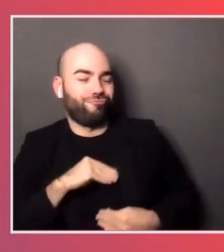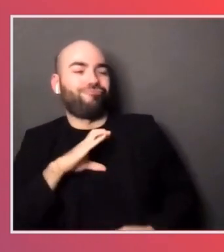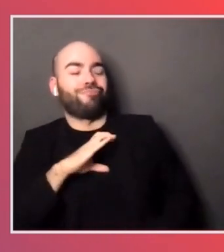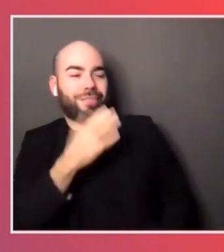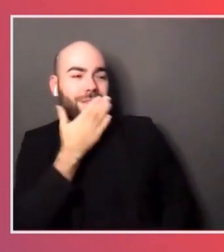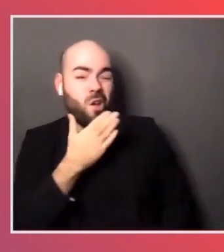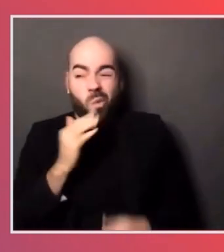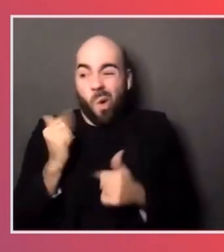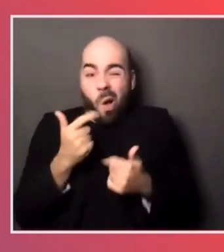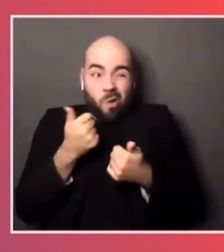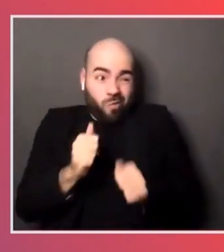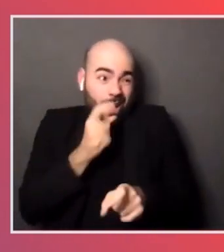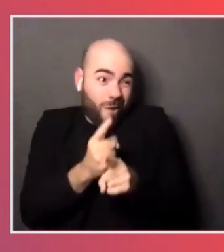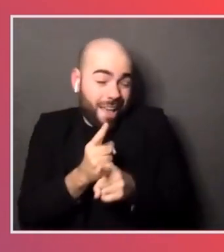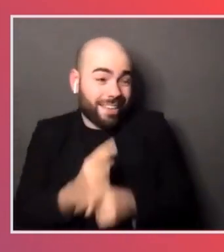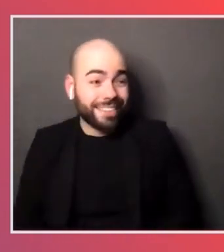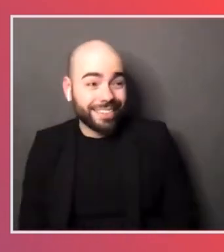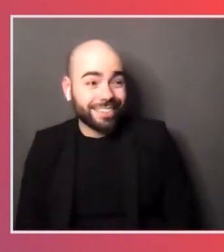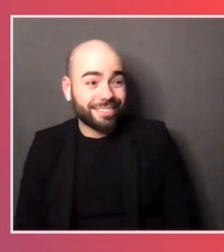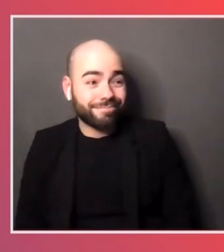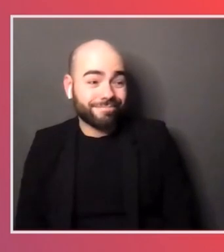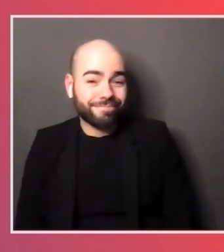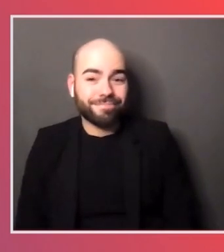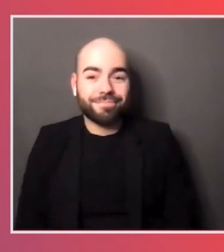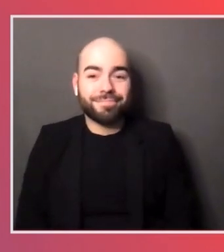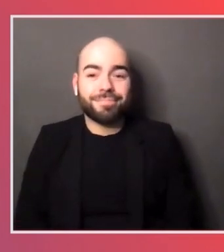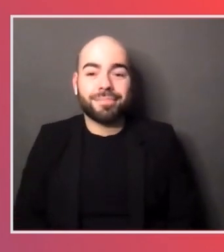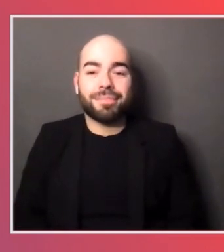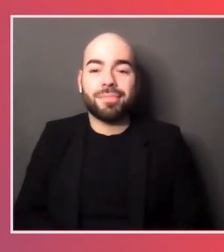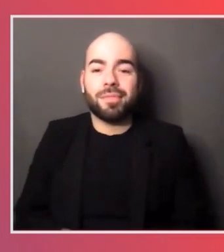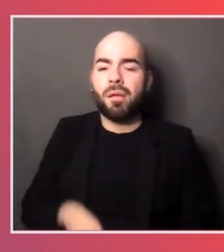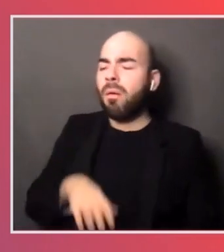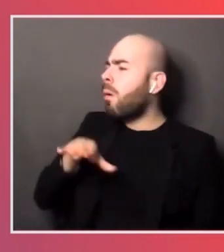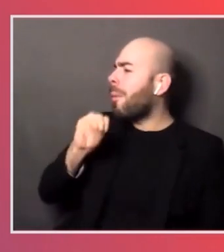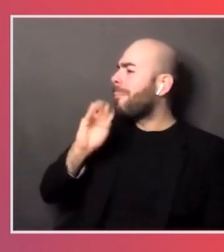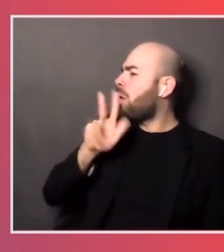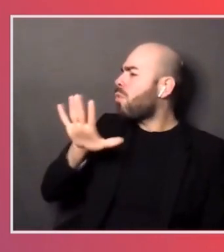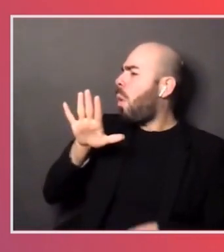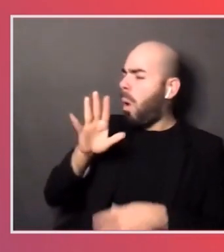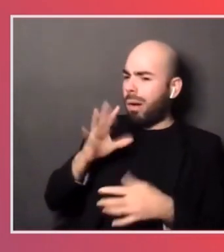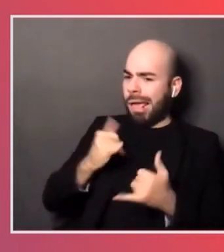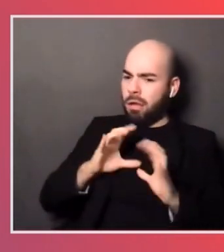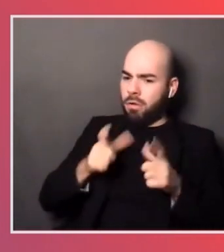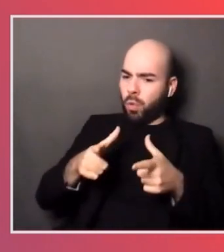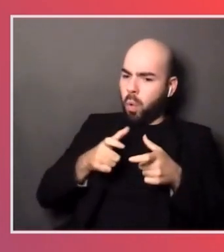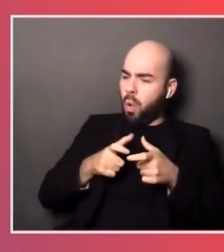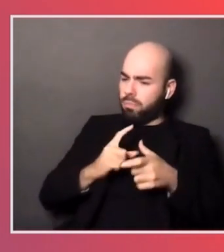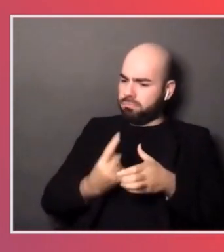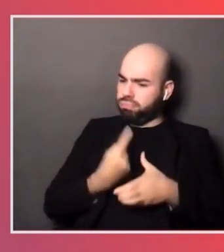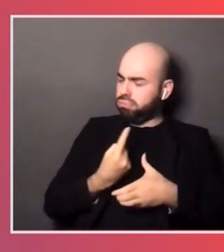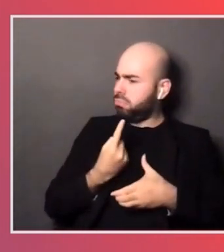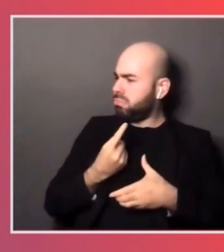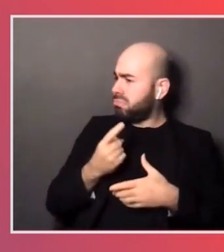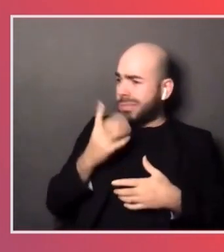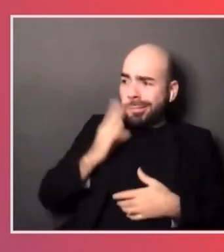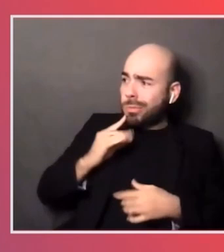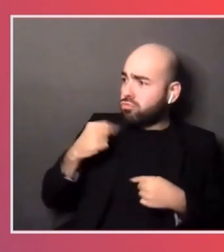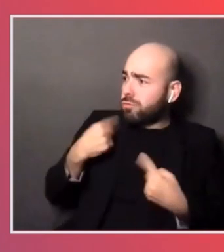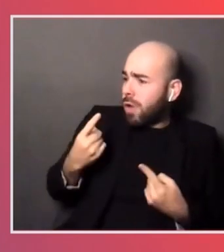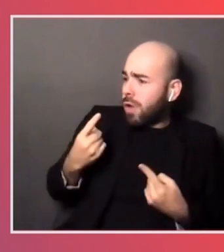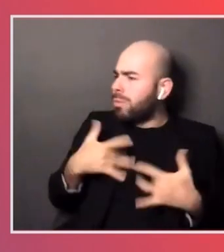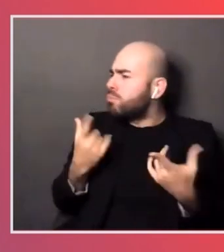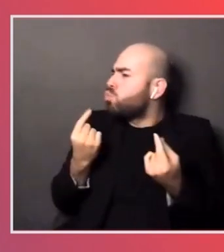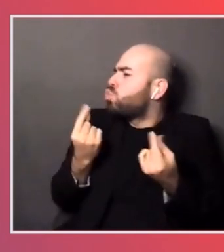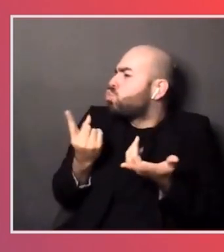Mark, how's your quarantine been? What can you tell us a little bit about what you've been up to? Well, I mean, after getting